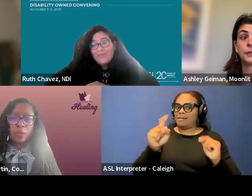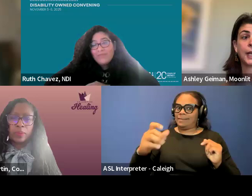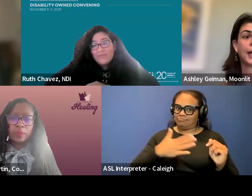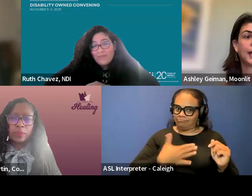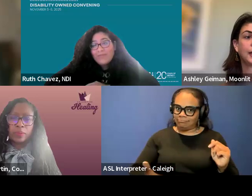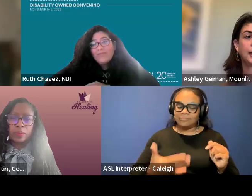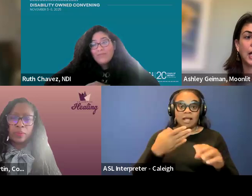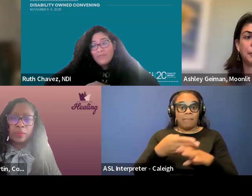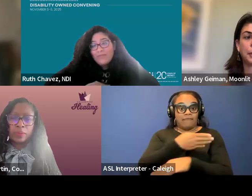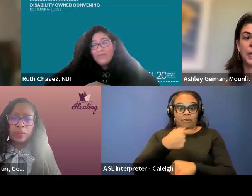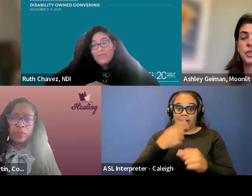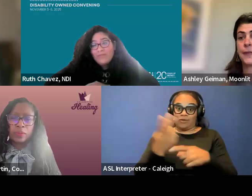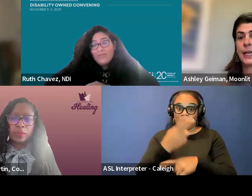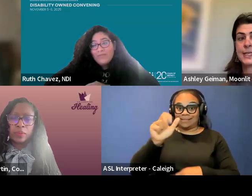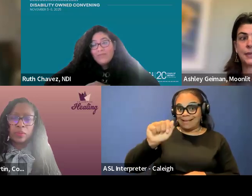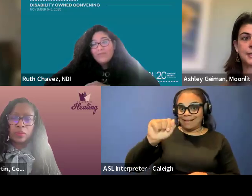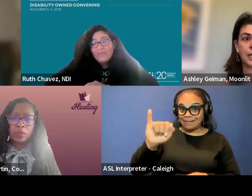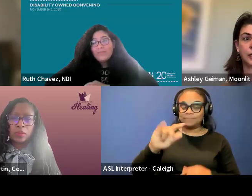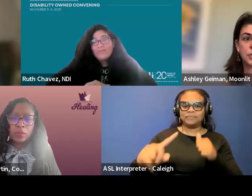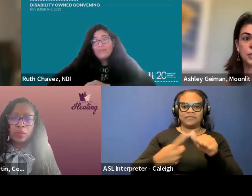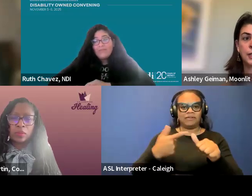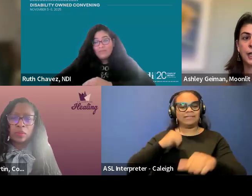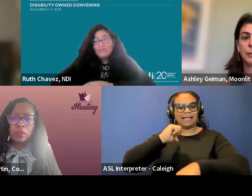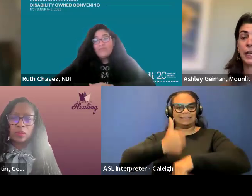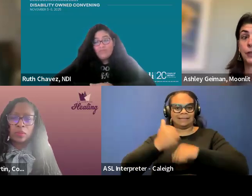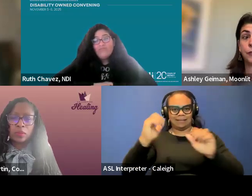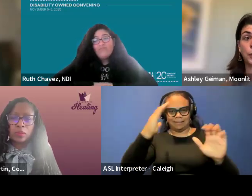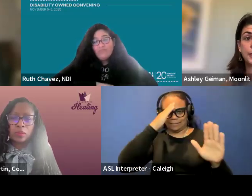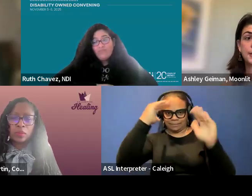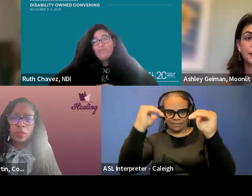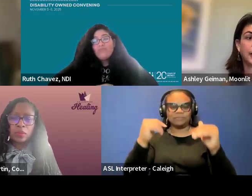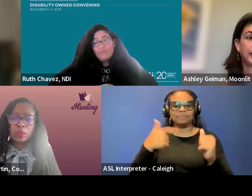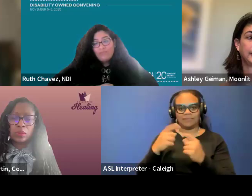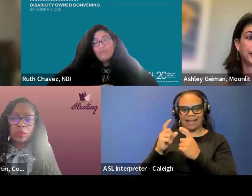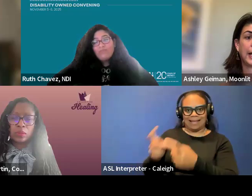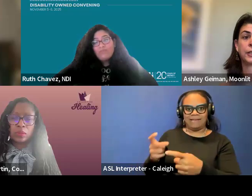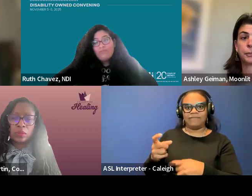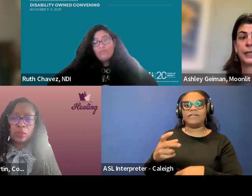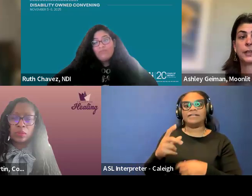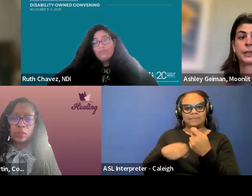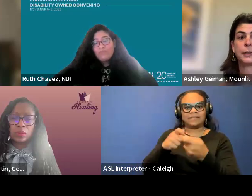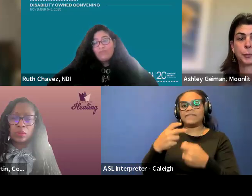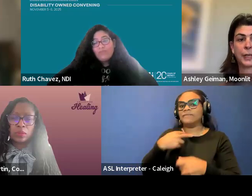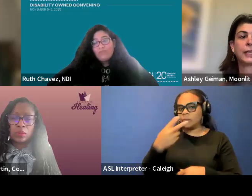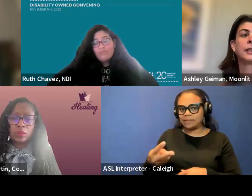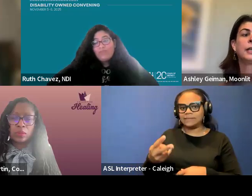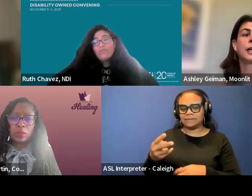I use AI, I make sure that I set the stage. I give it a voice and I explain